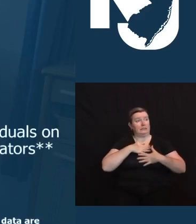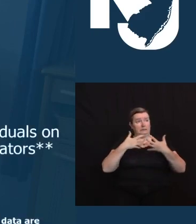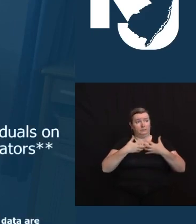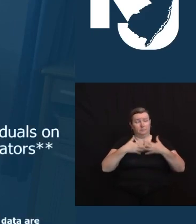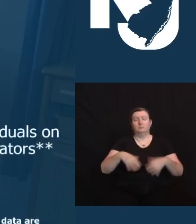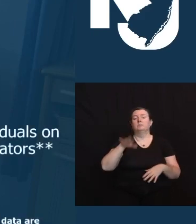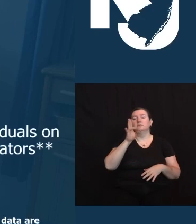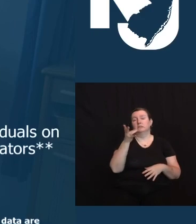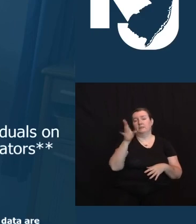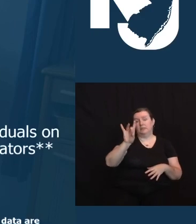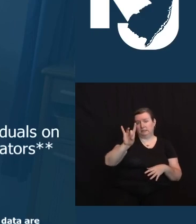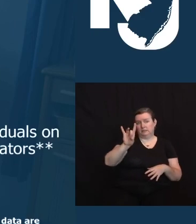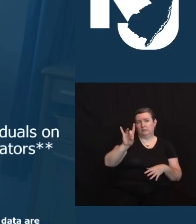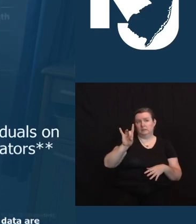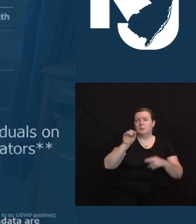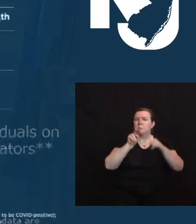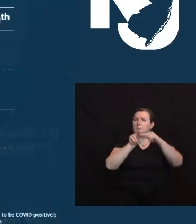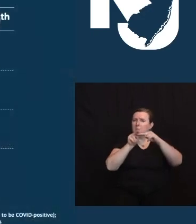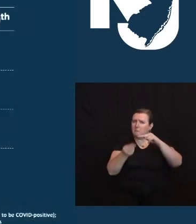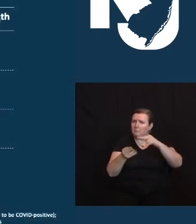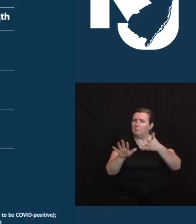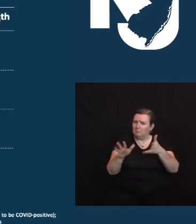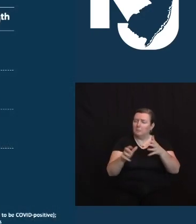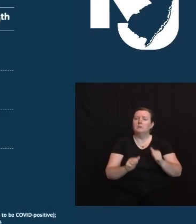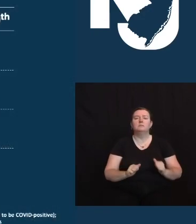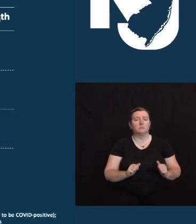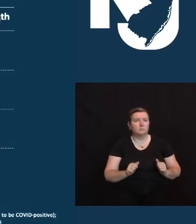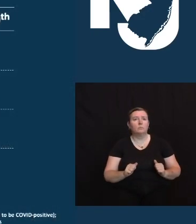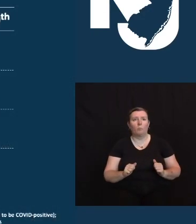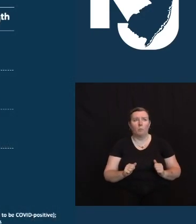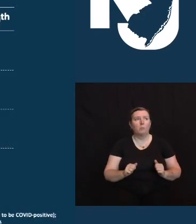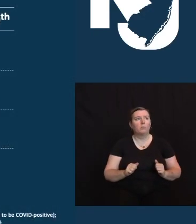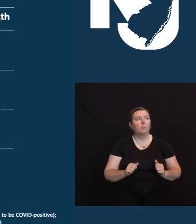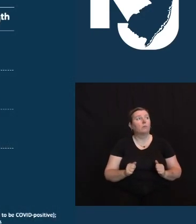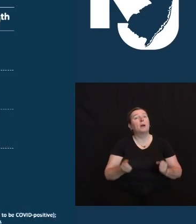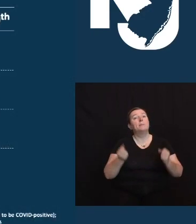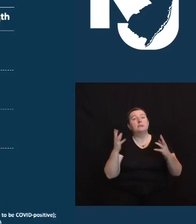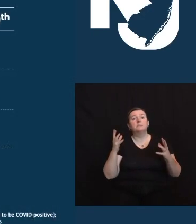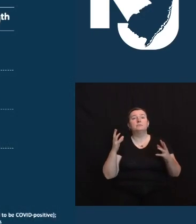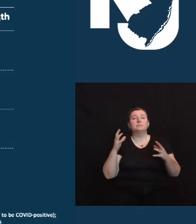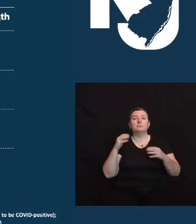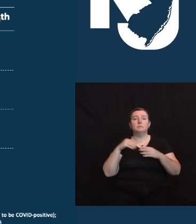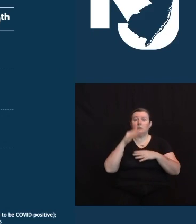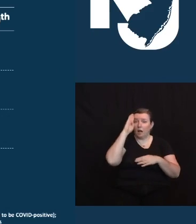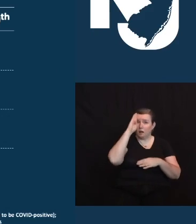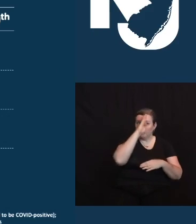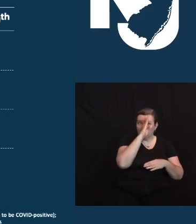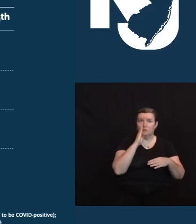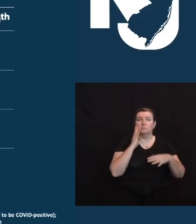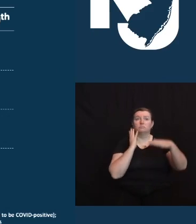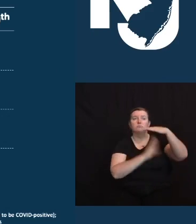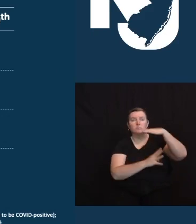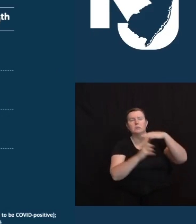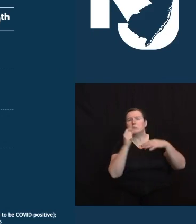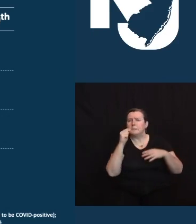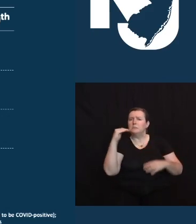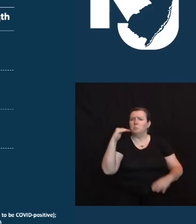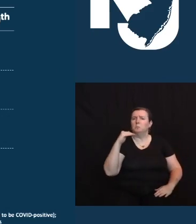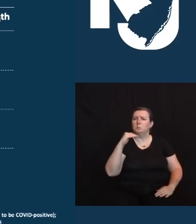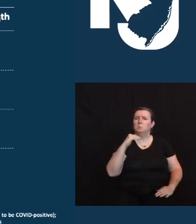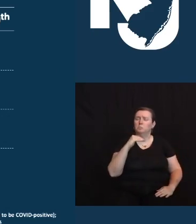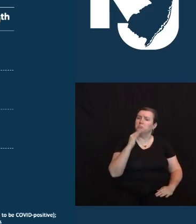That's down a hair. As we have noted, the numbers in our hospitals continue to trend in the right direction, and this is by all measures